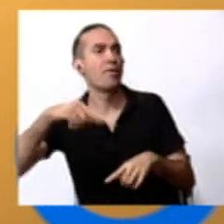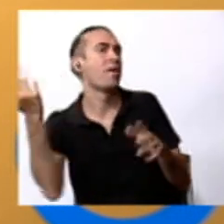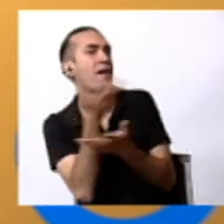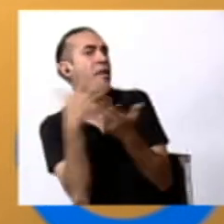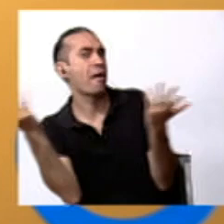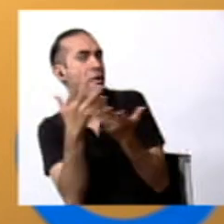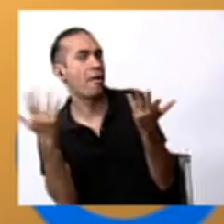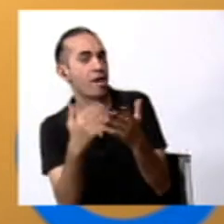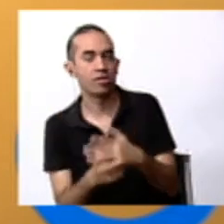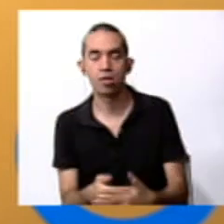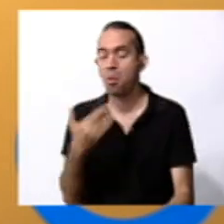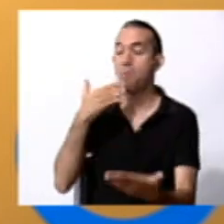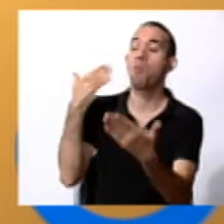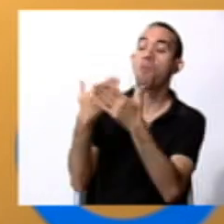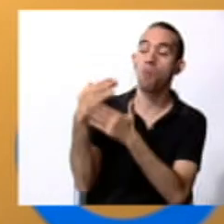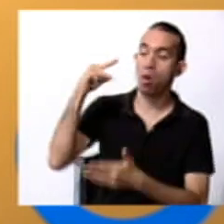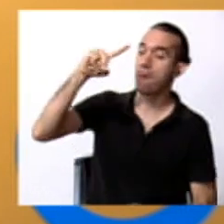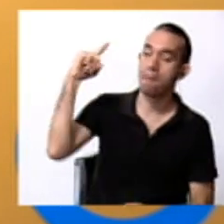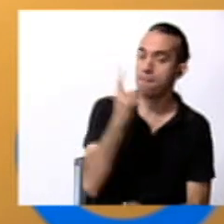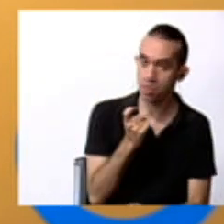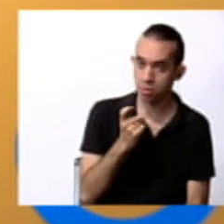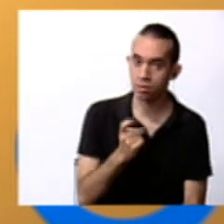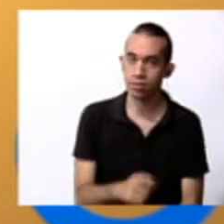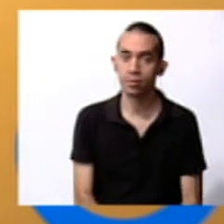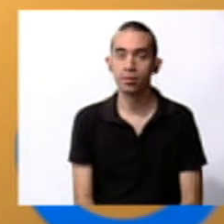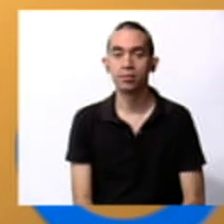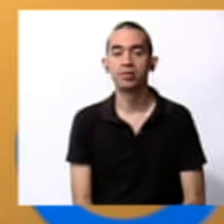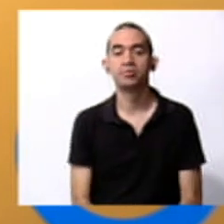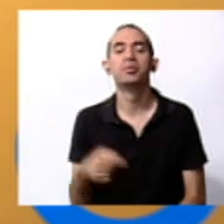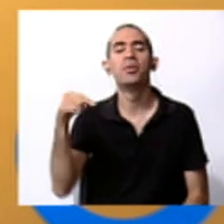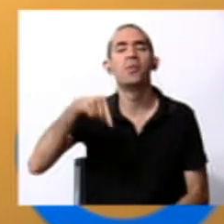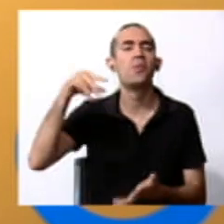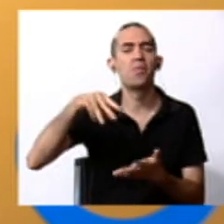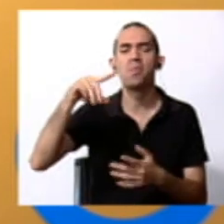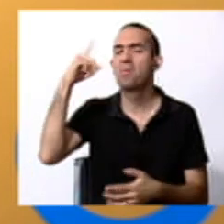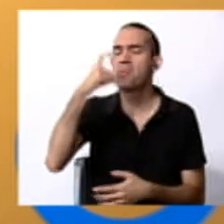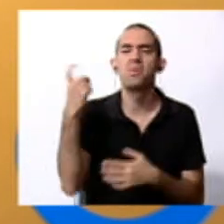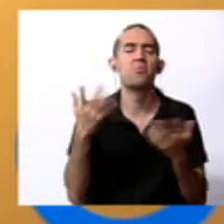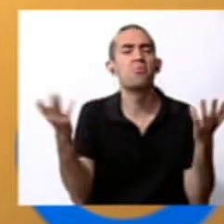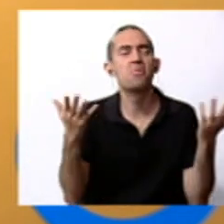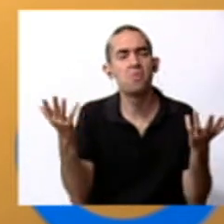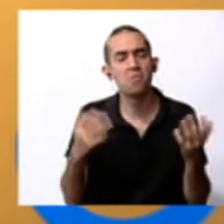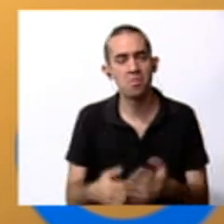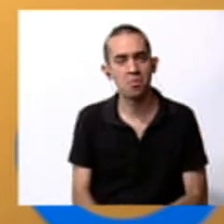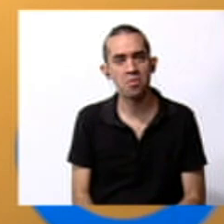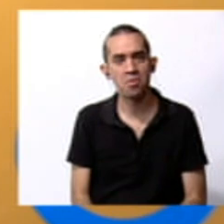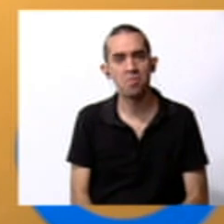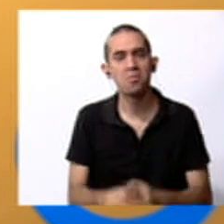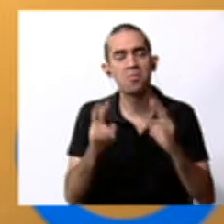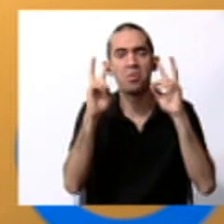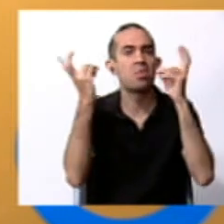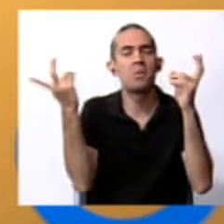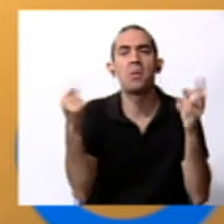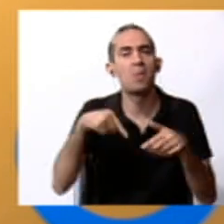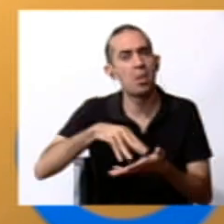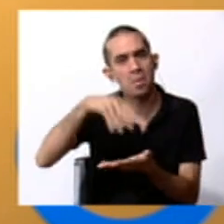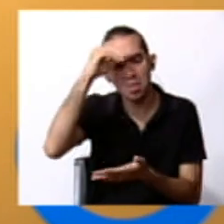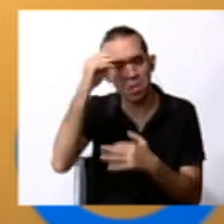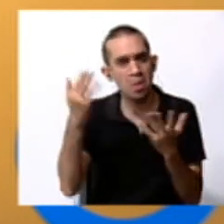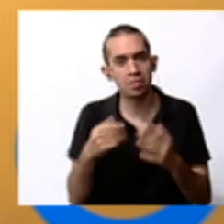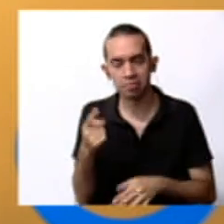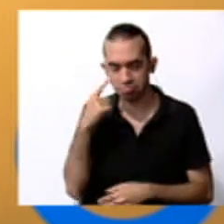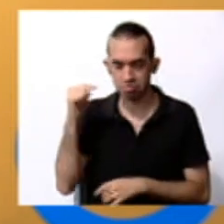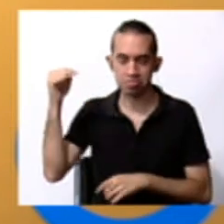that's a really good question. What are we going to learn? Okay. We have a presentation